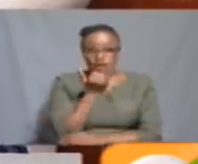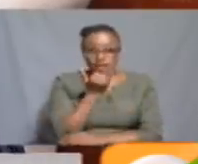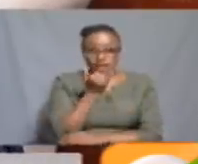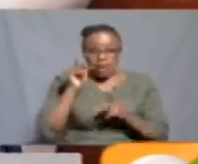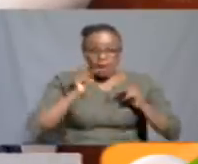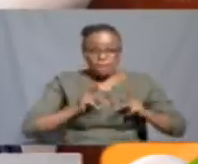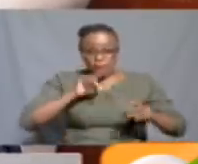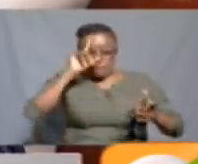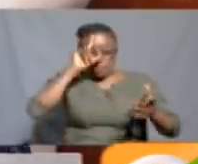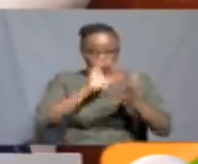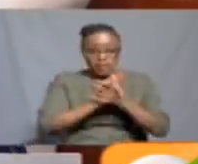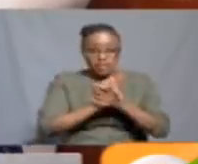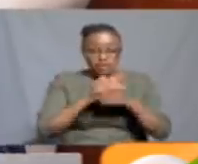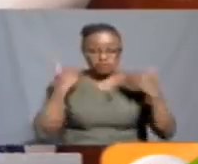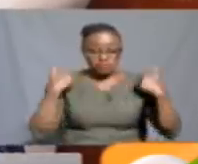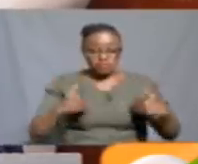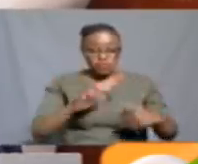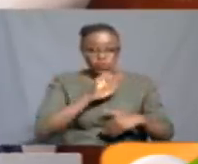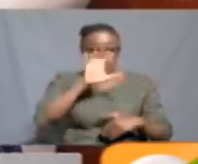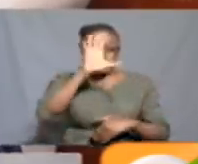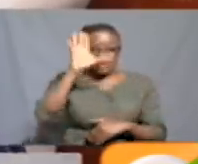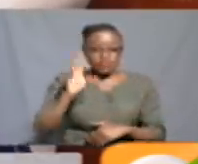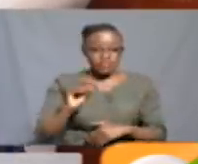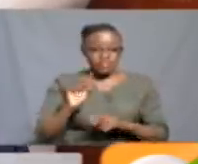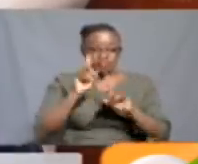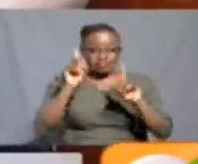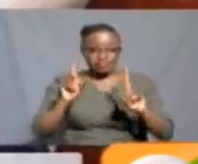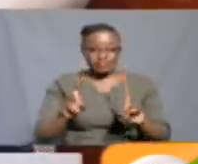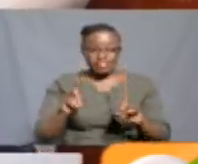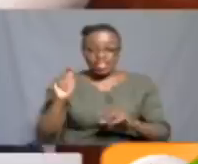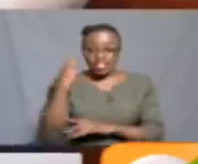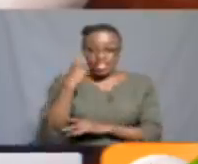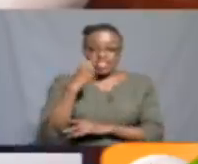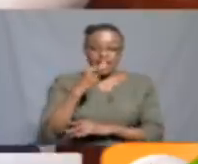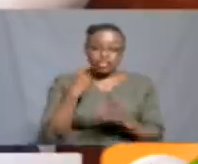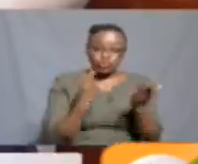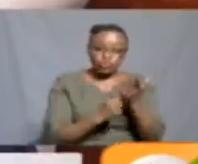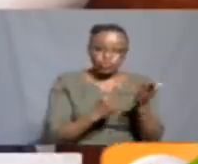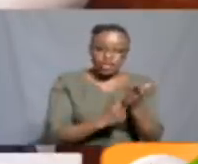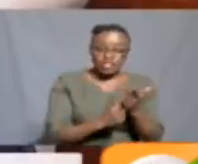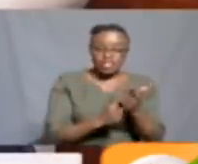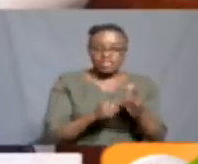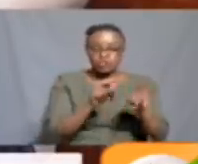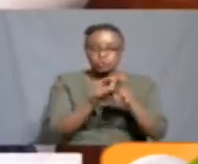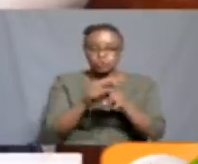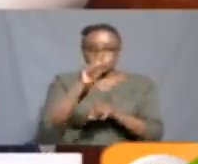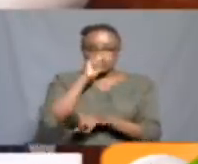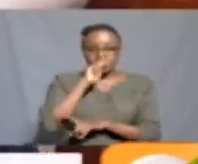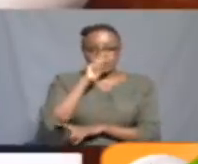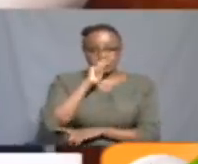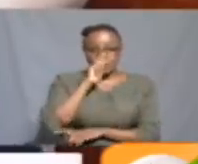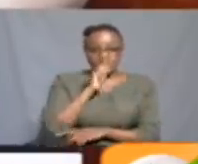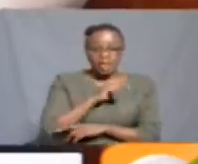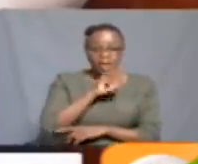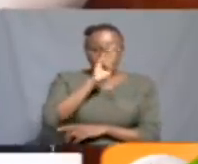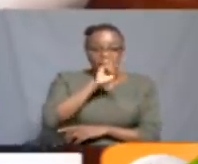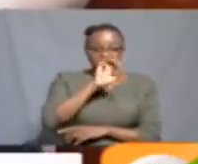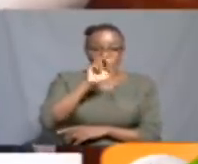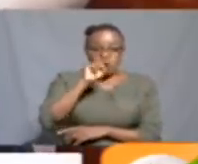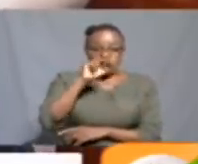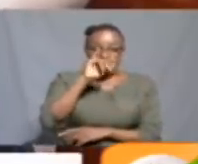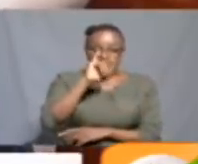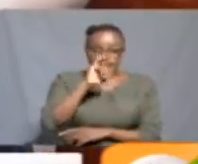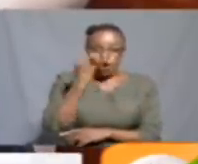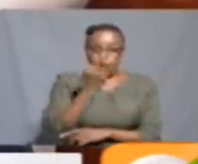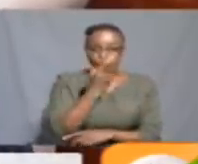people believed that I was in East Africa. Yeah. I was in Kenya, I was in Uganda, I was in Tanzania. Mengi was still only in